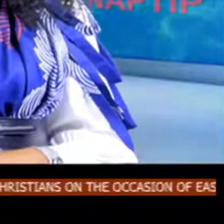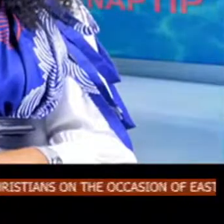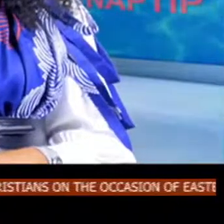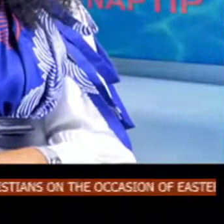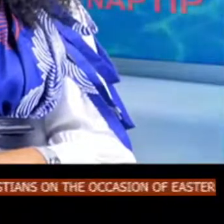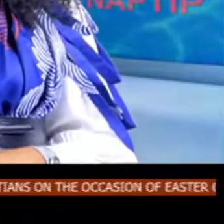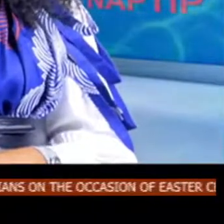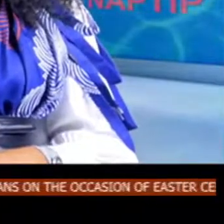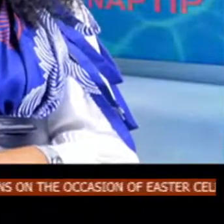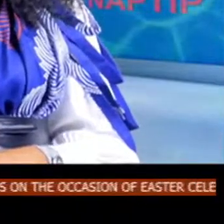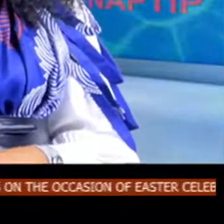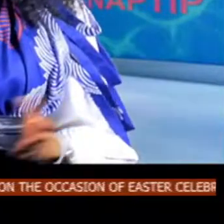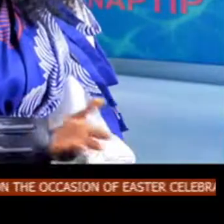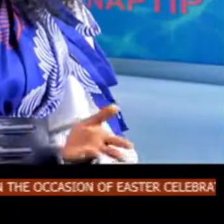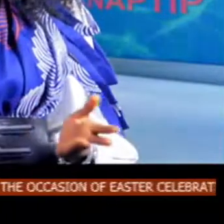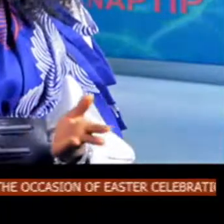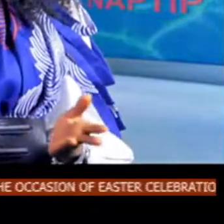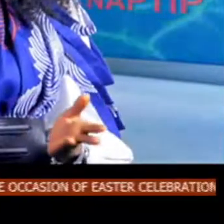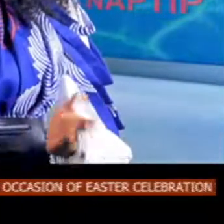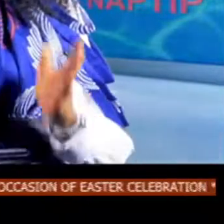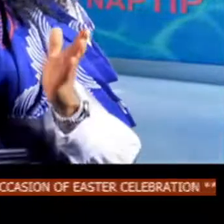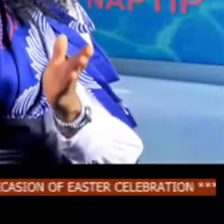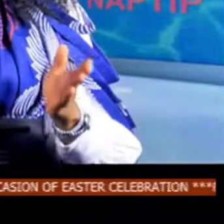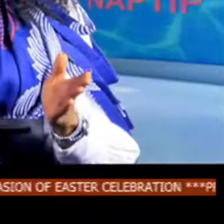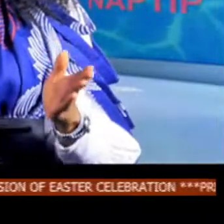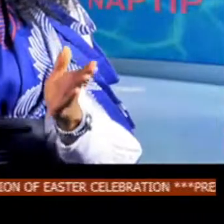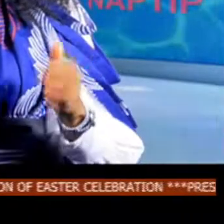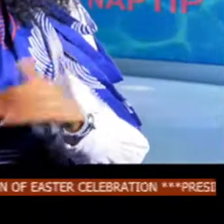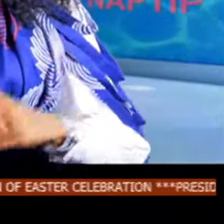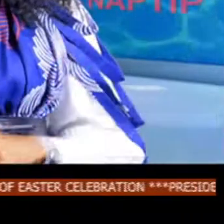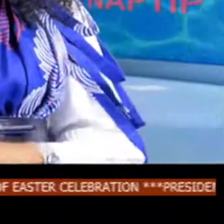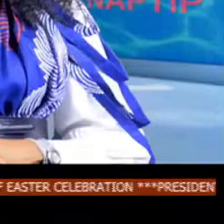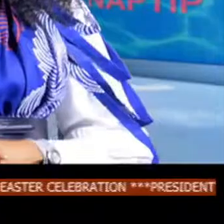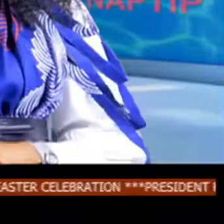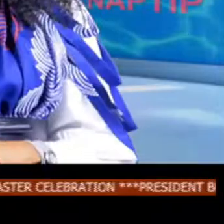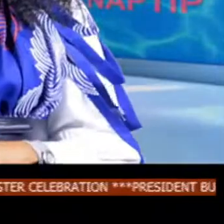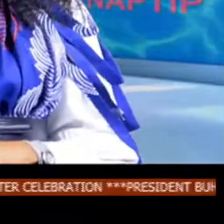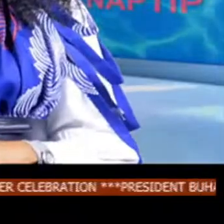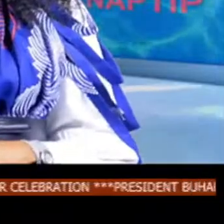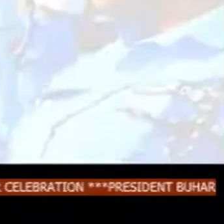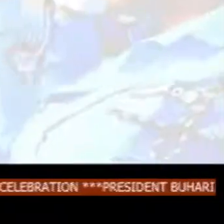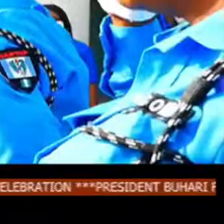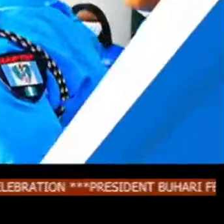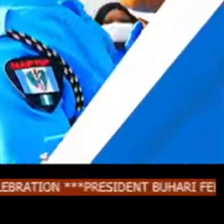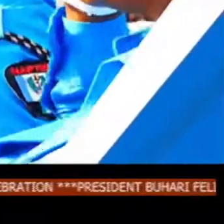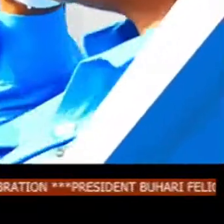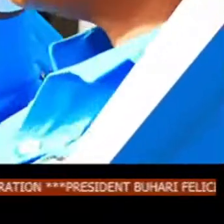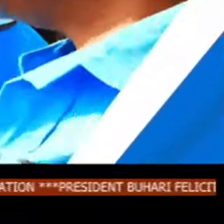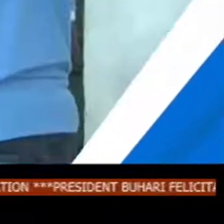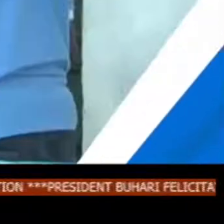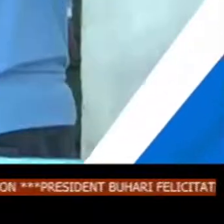is NapTip doing to curb this crime? Don't go away. It's NapTip on the Move.